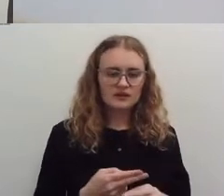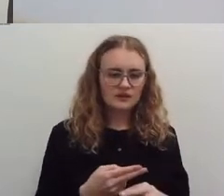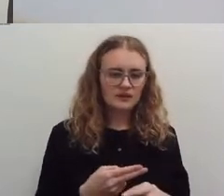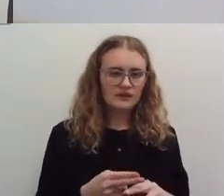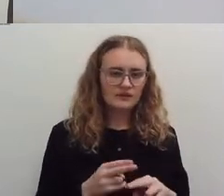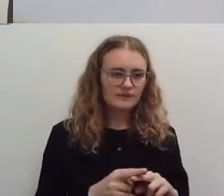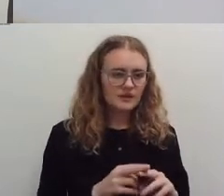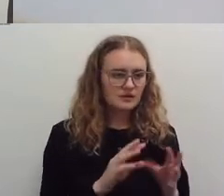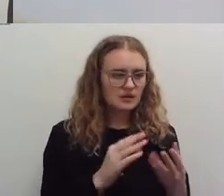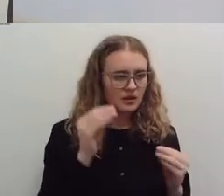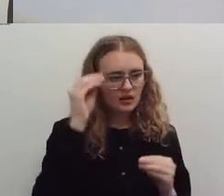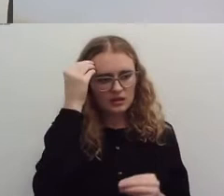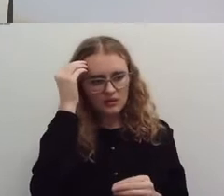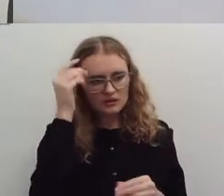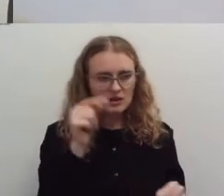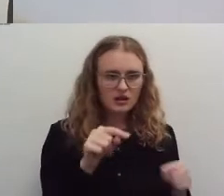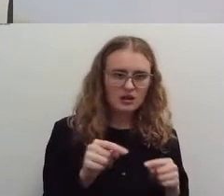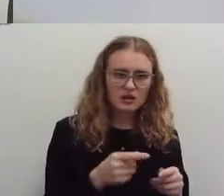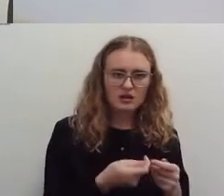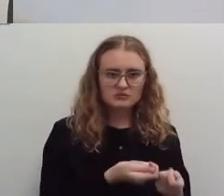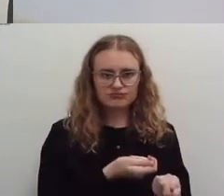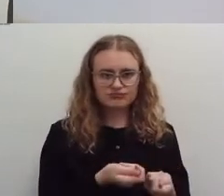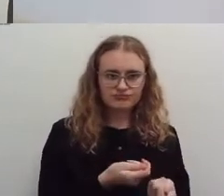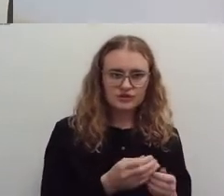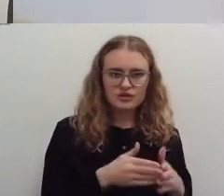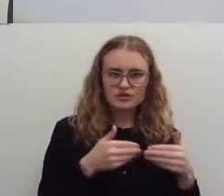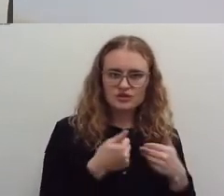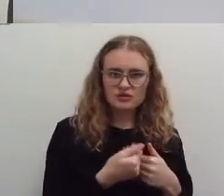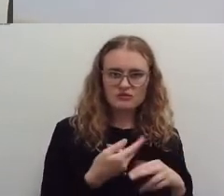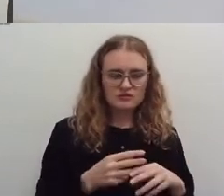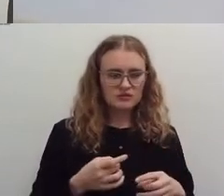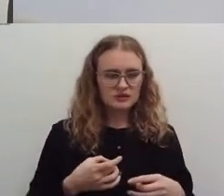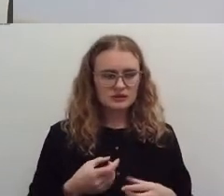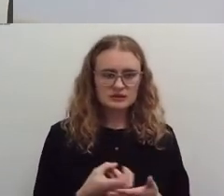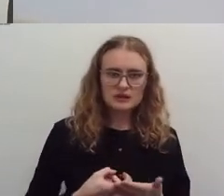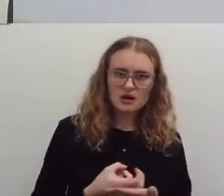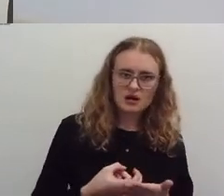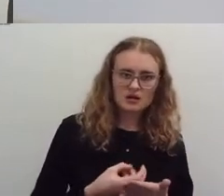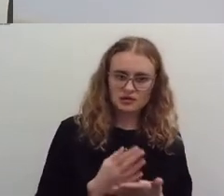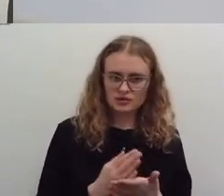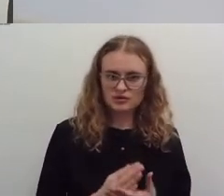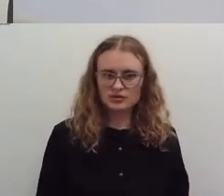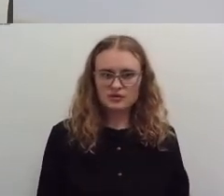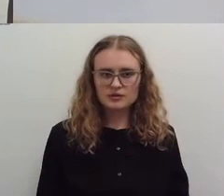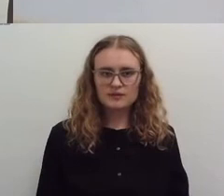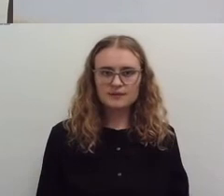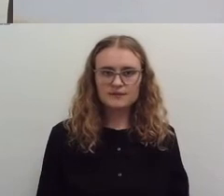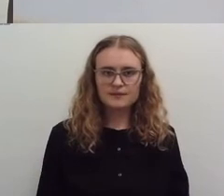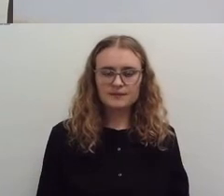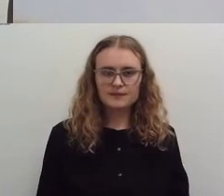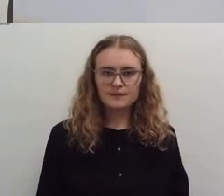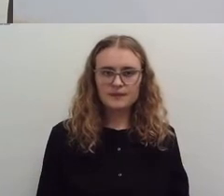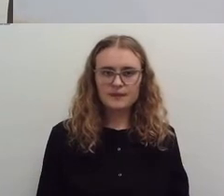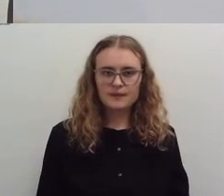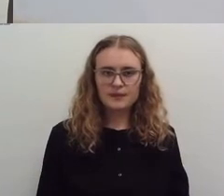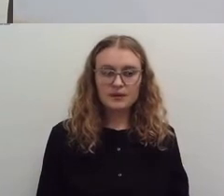stressful thing for women when they are working and they are still also expected to be sort of